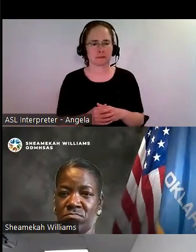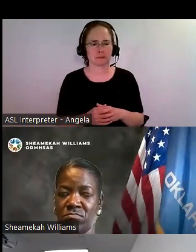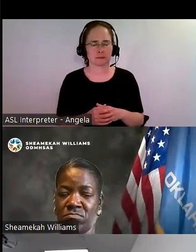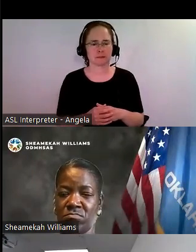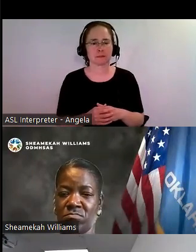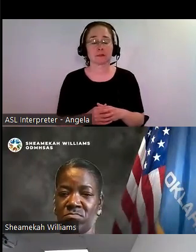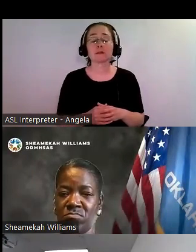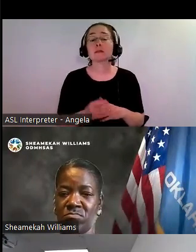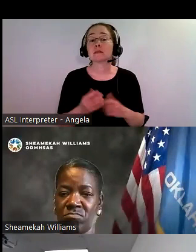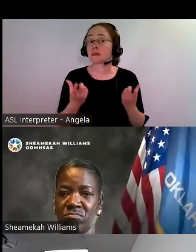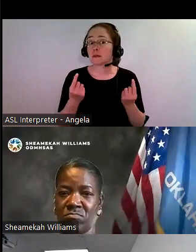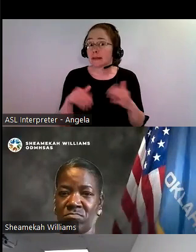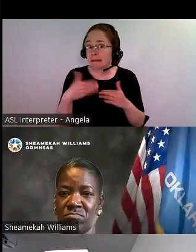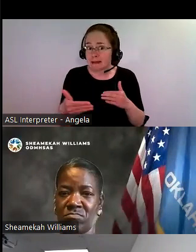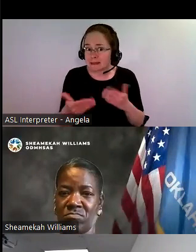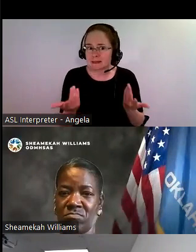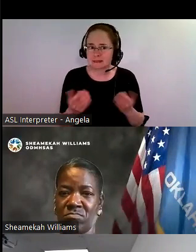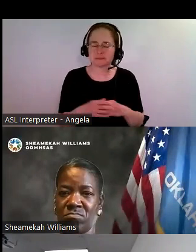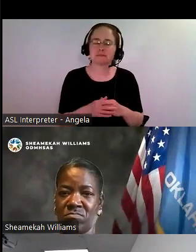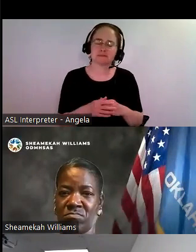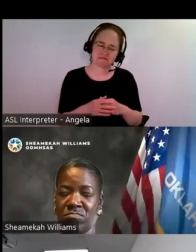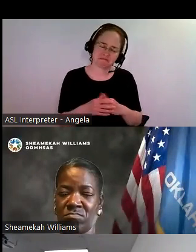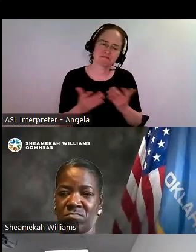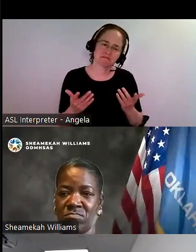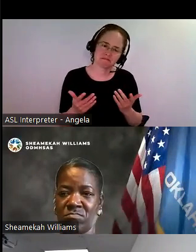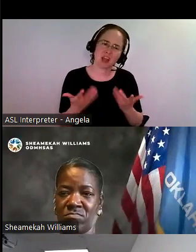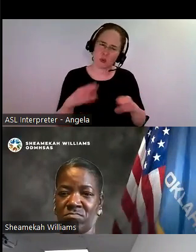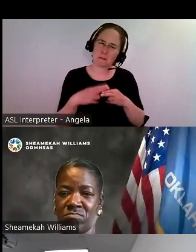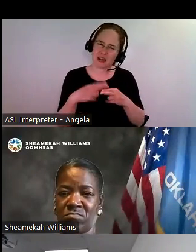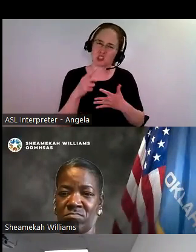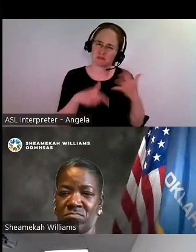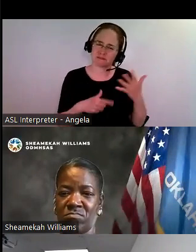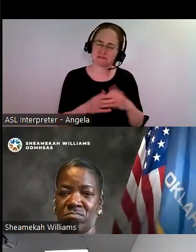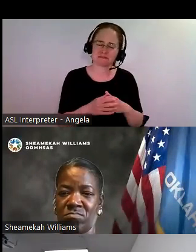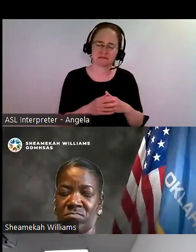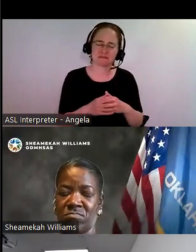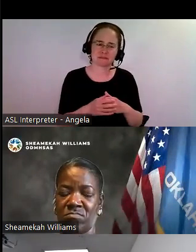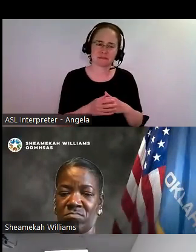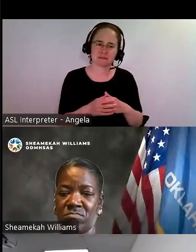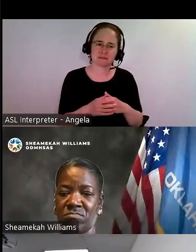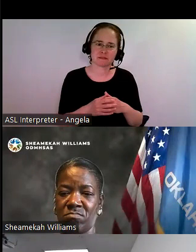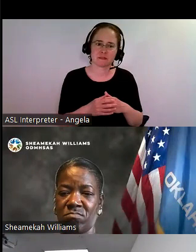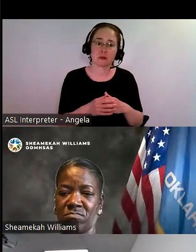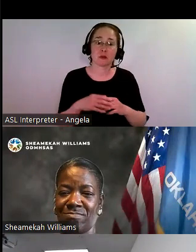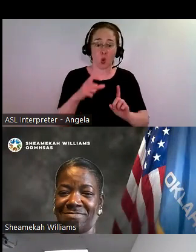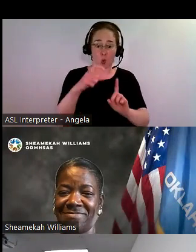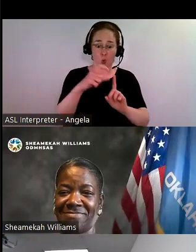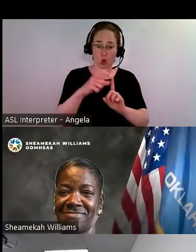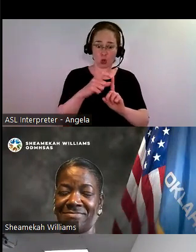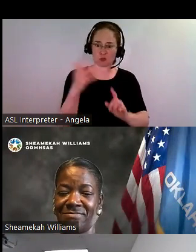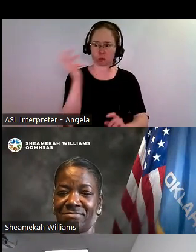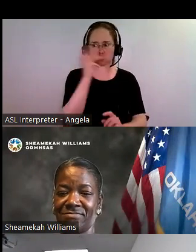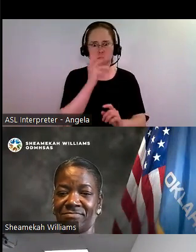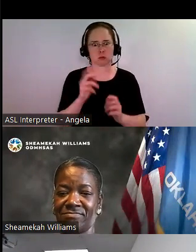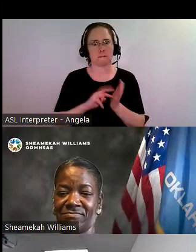So really, this is what's next. We talked about a couple of them. We discussed words mean a lot. And if you